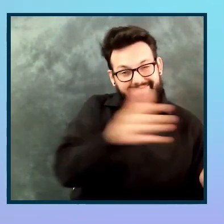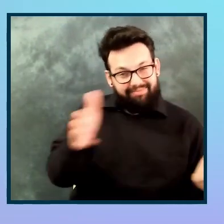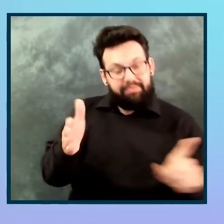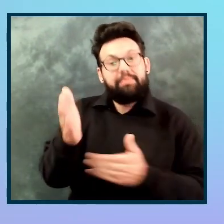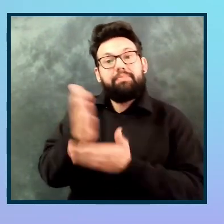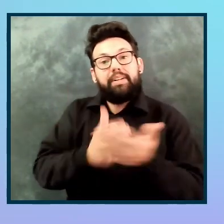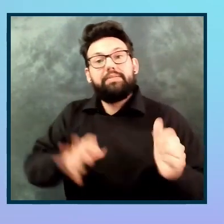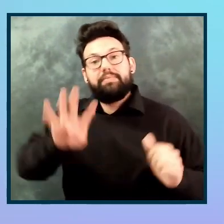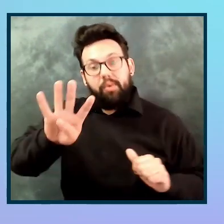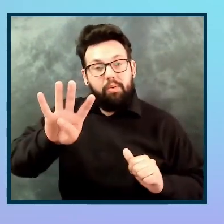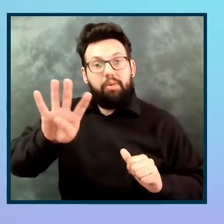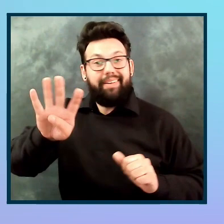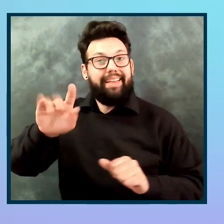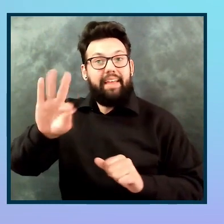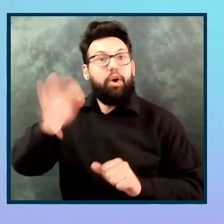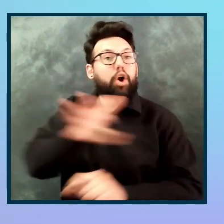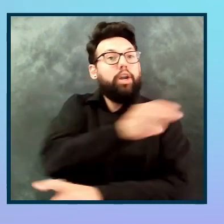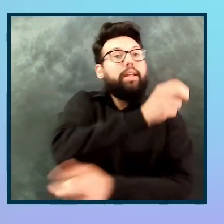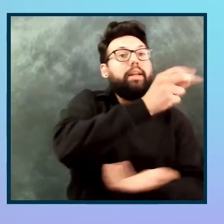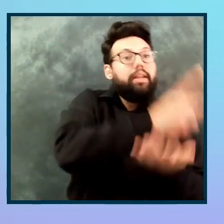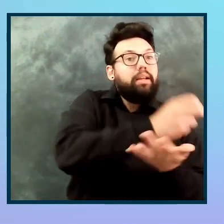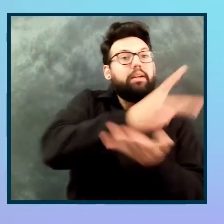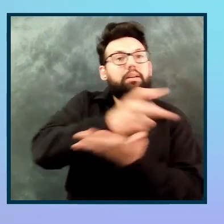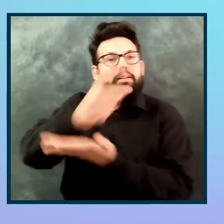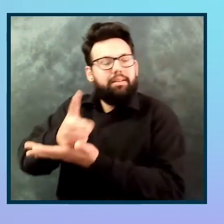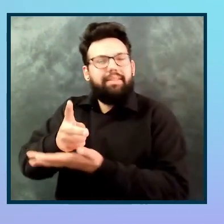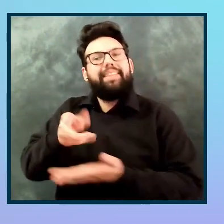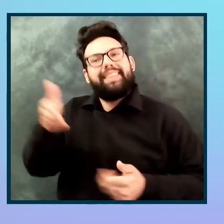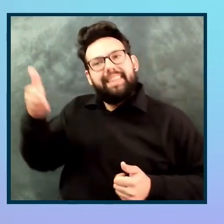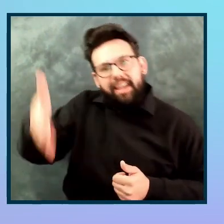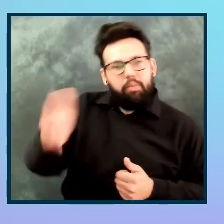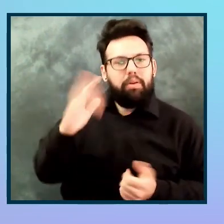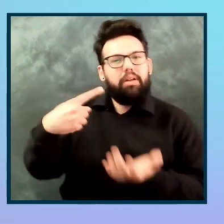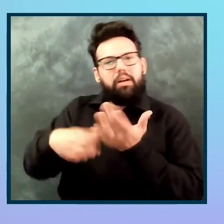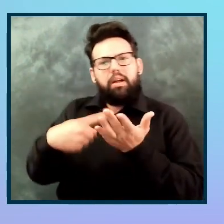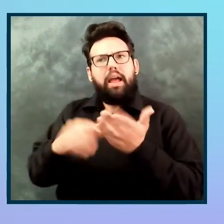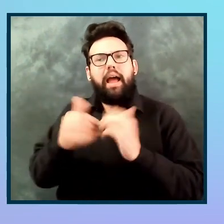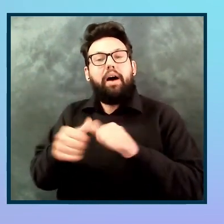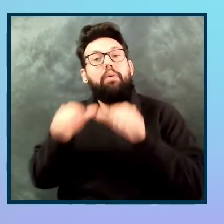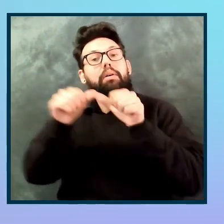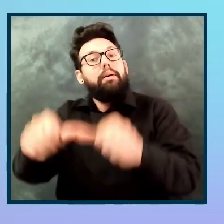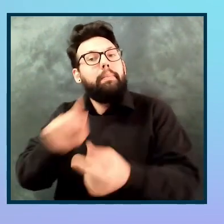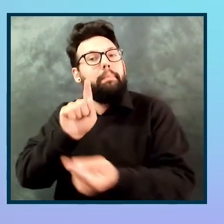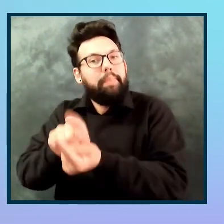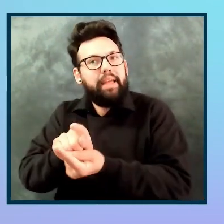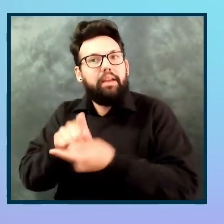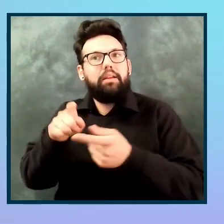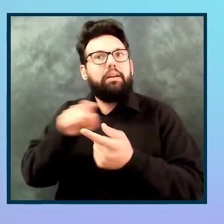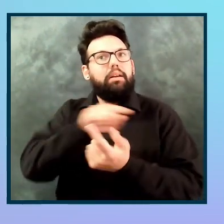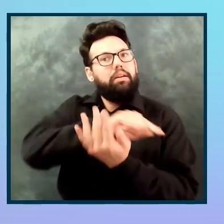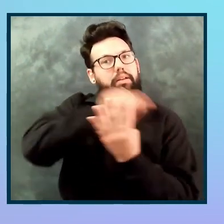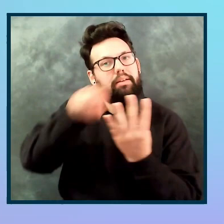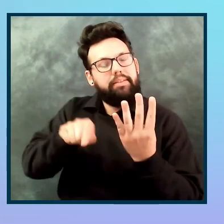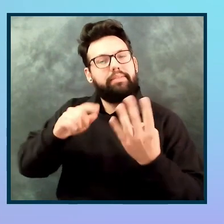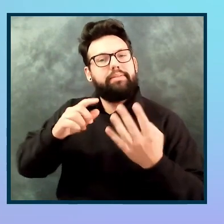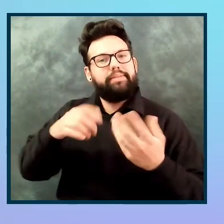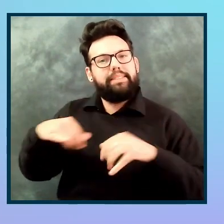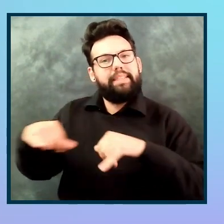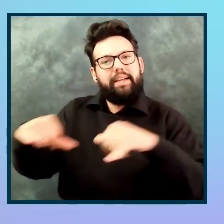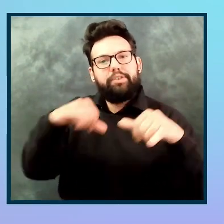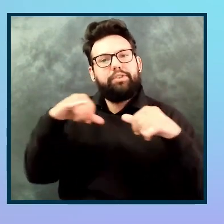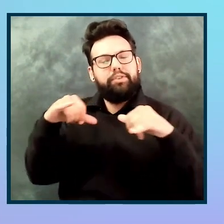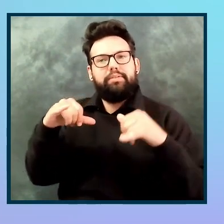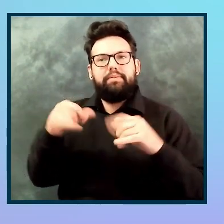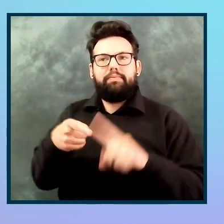are you going to make sure you're meeting those standards? At stage 6, which may be at this point, a beta